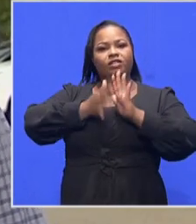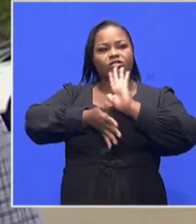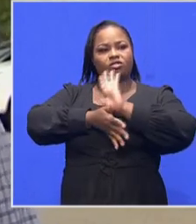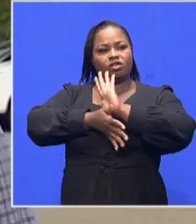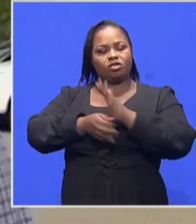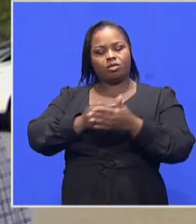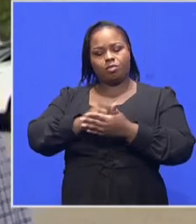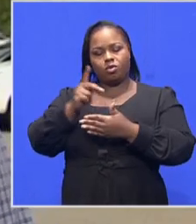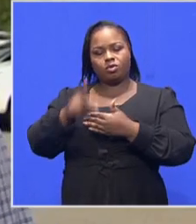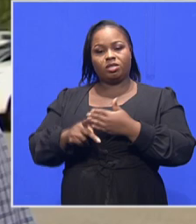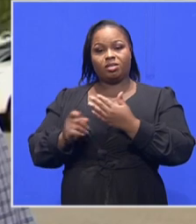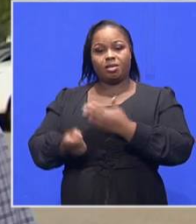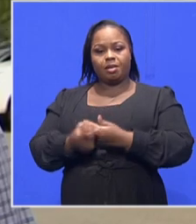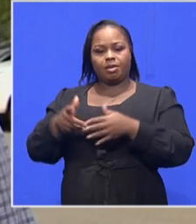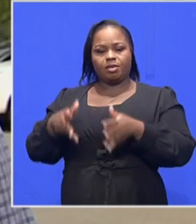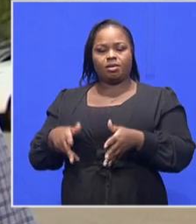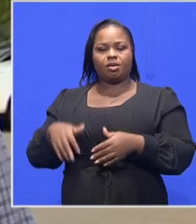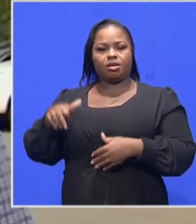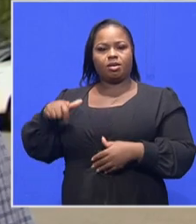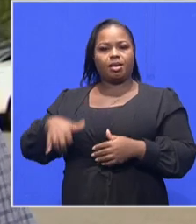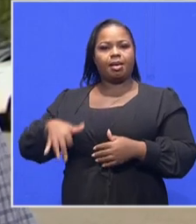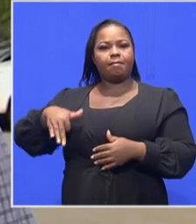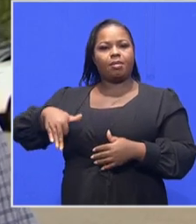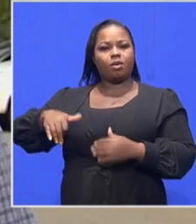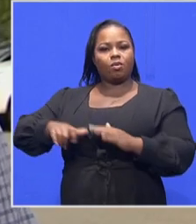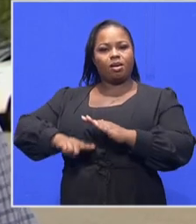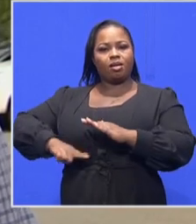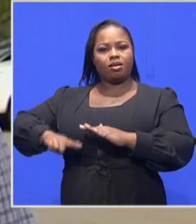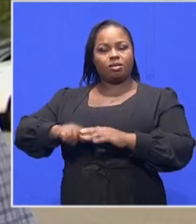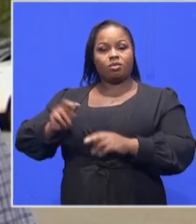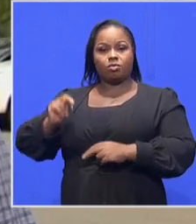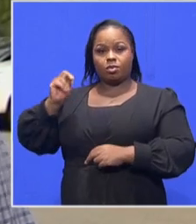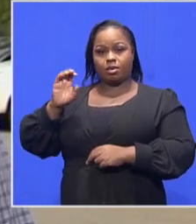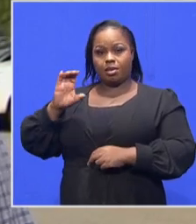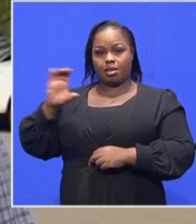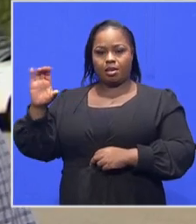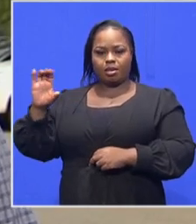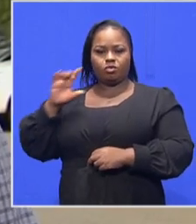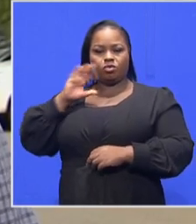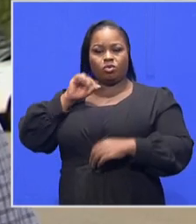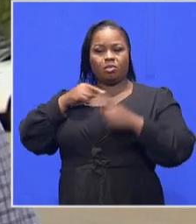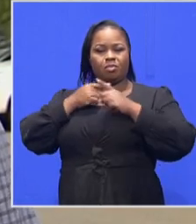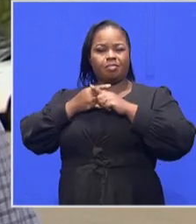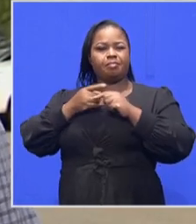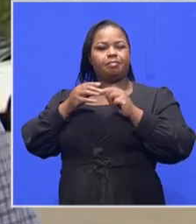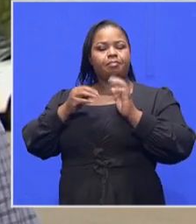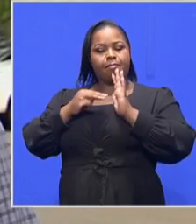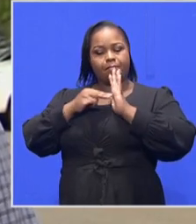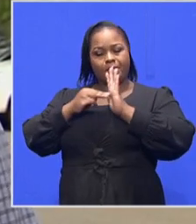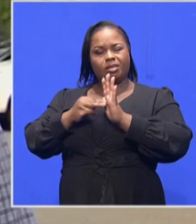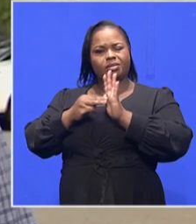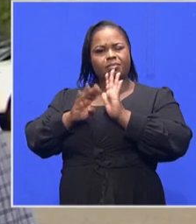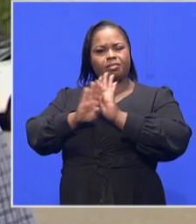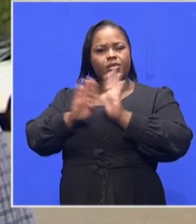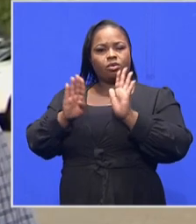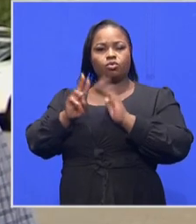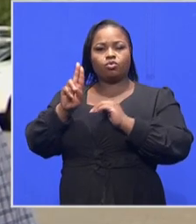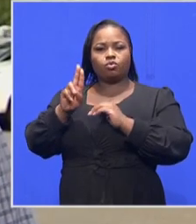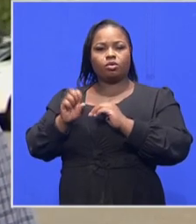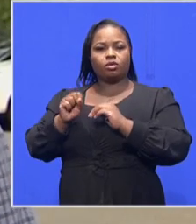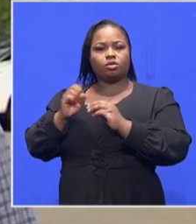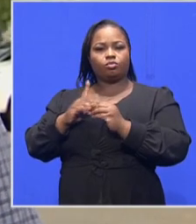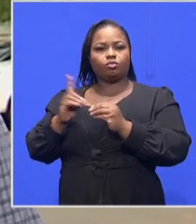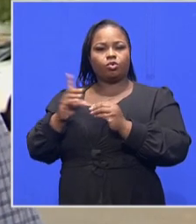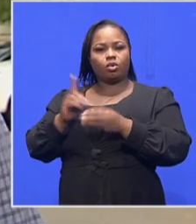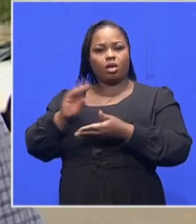the Boegoebaai area in the Namaqualand of the Northern Cape. Now we're talking about multi-billion US dollar investments in